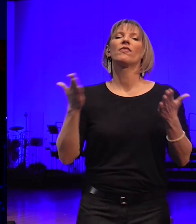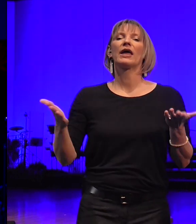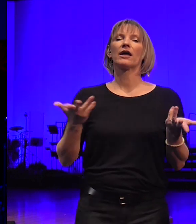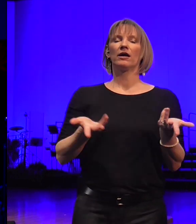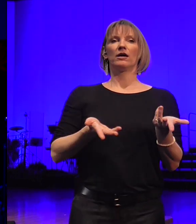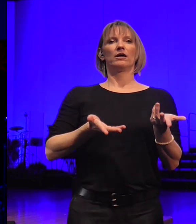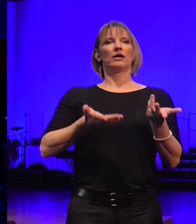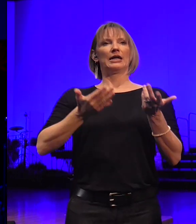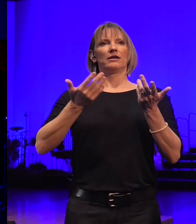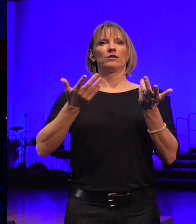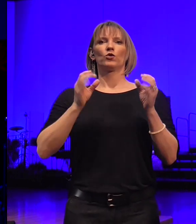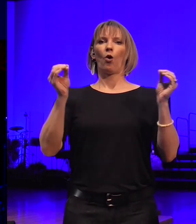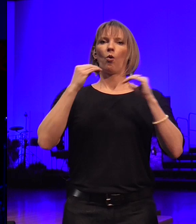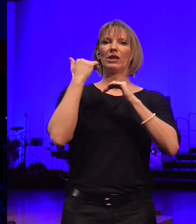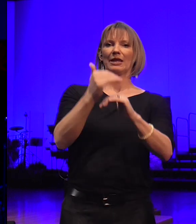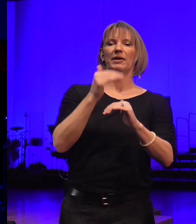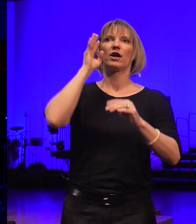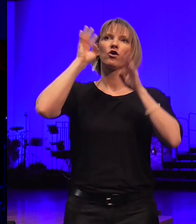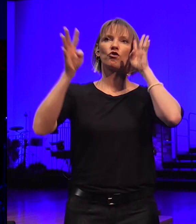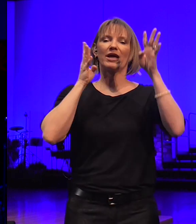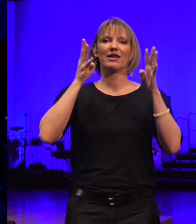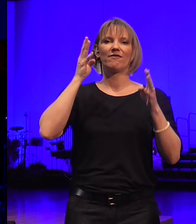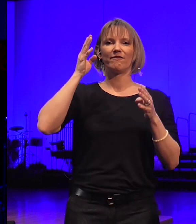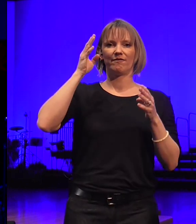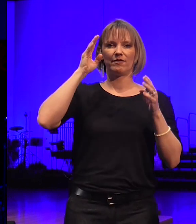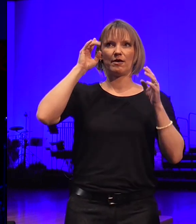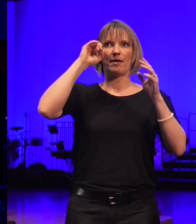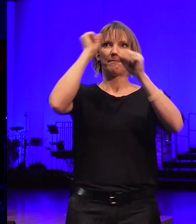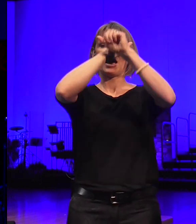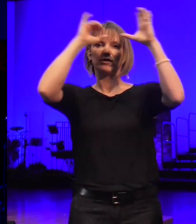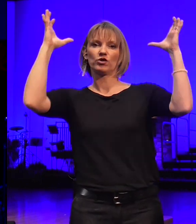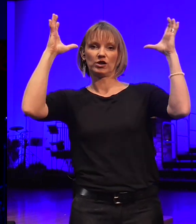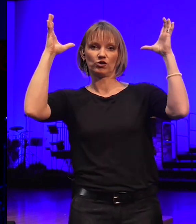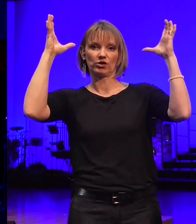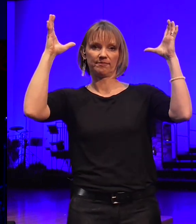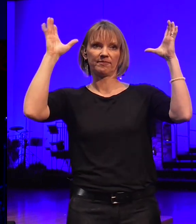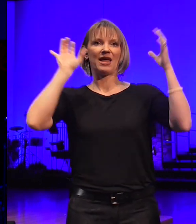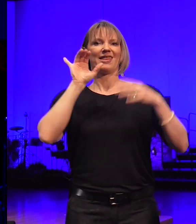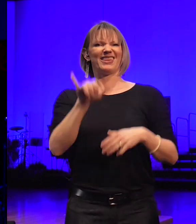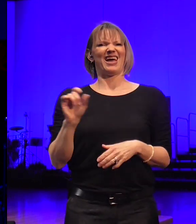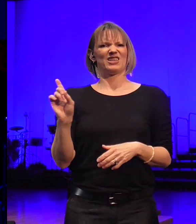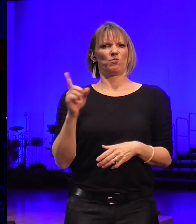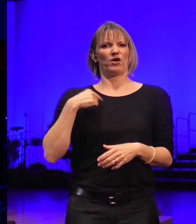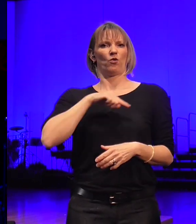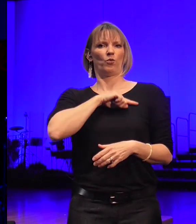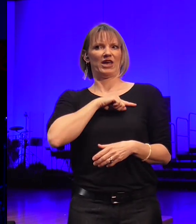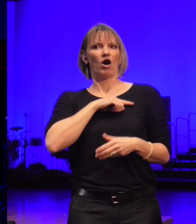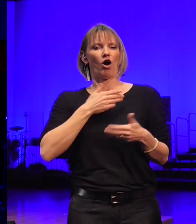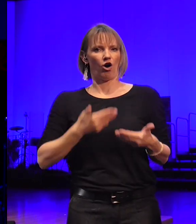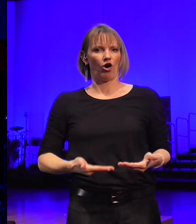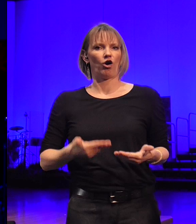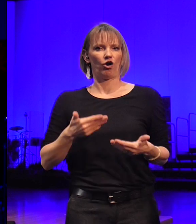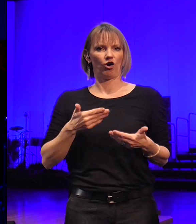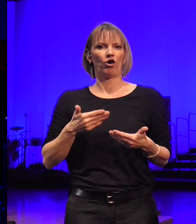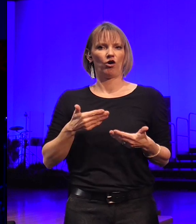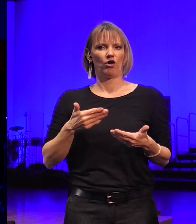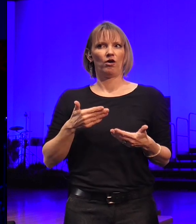limitless creative imagination. And that is where we find ourselves in the divine, and the